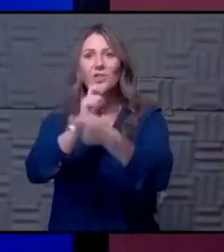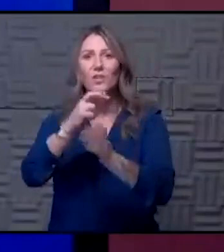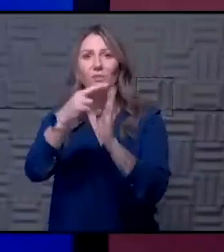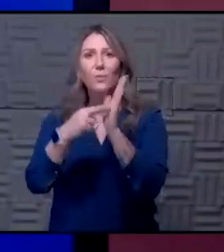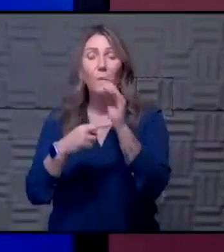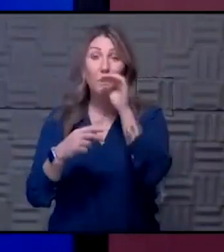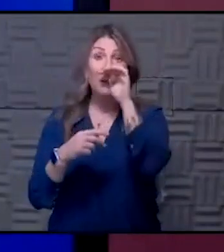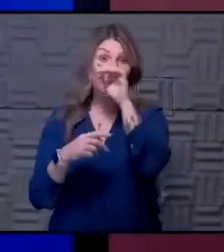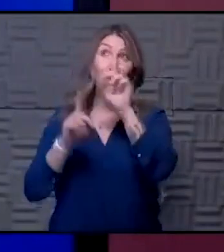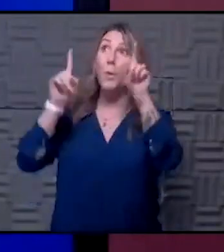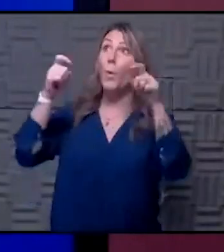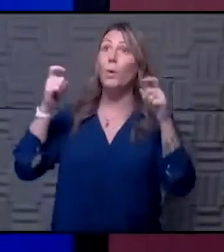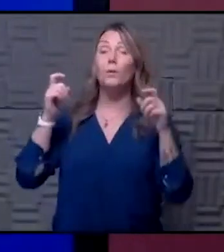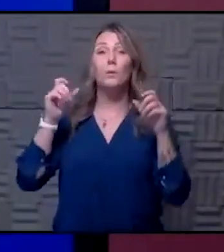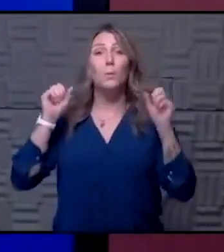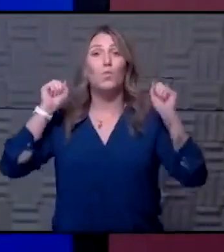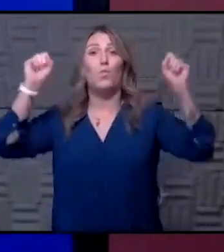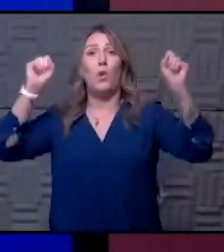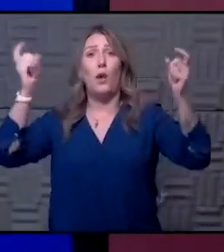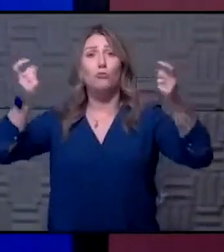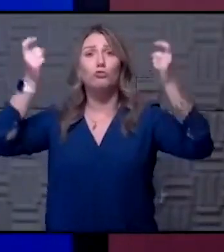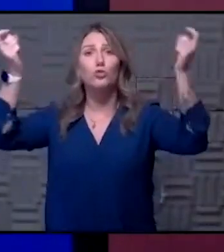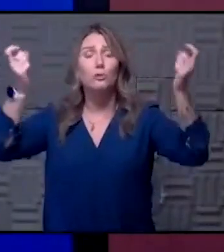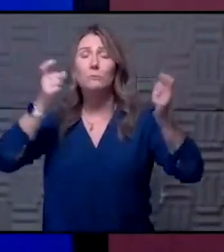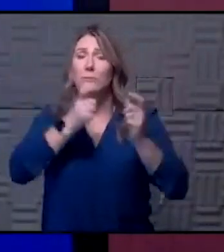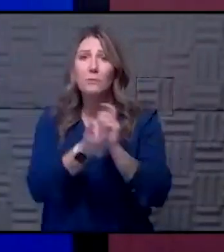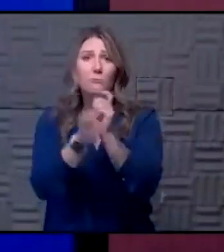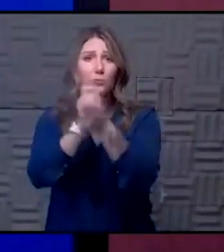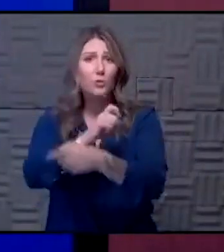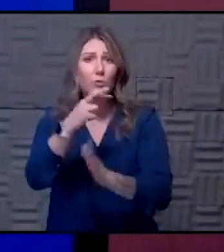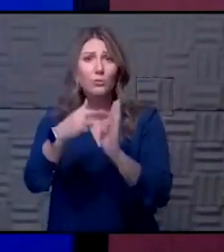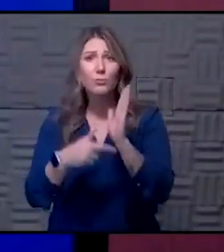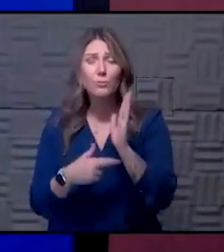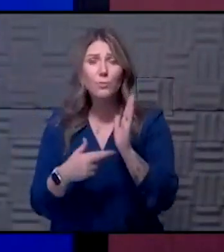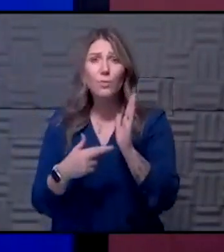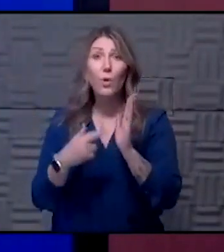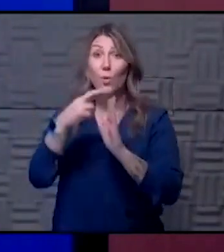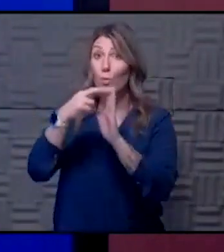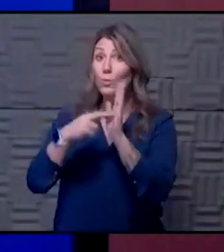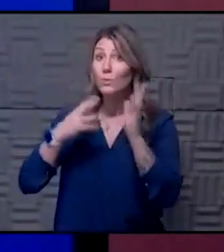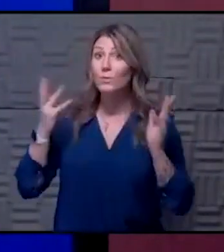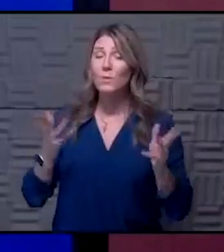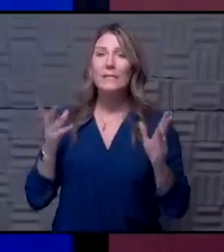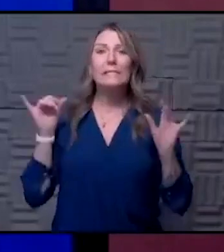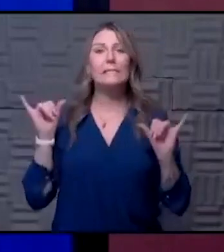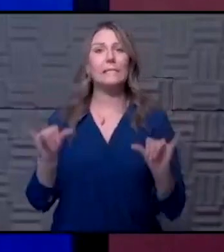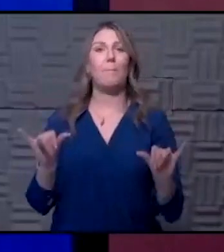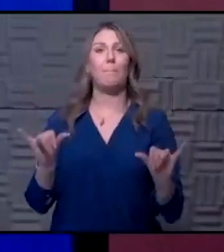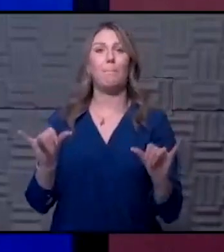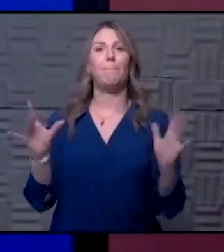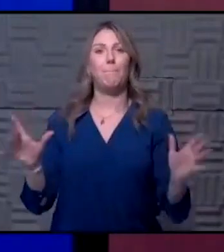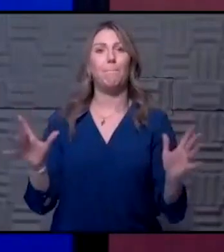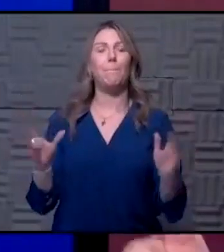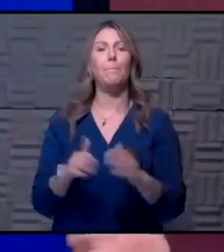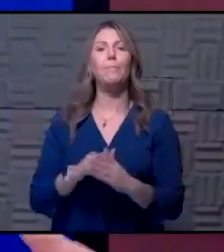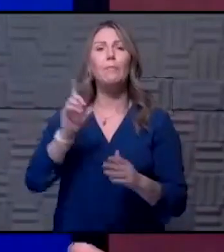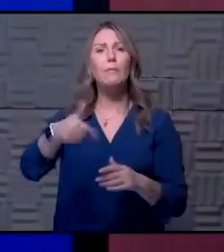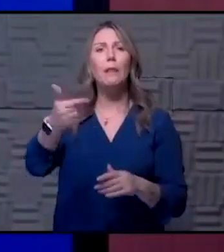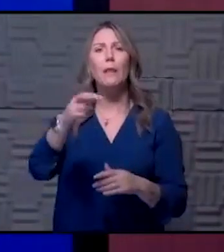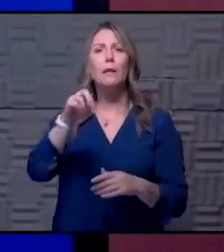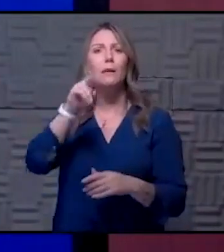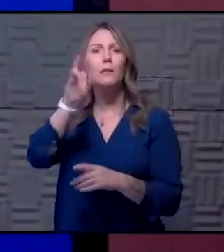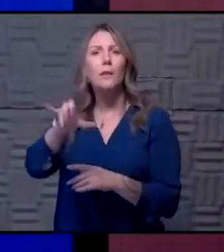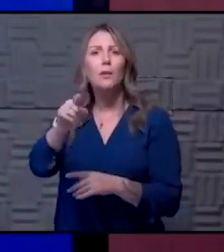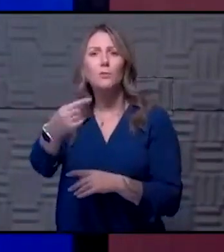Going to work out in a gym doesn't change the rules. The rules are the same. So let me first turn to Larry. Larry, what would you say